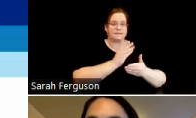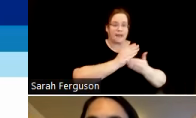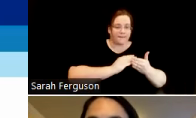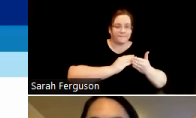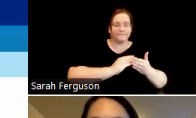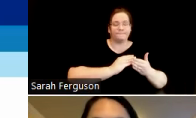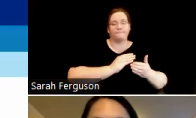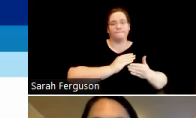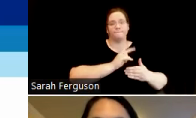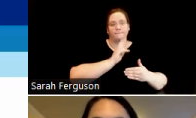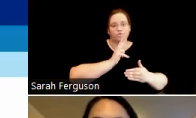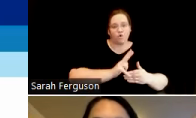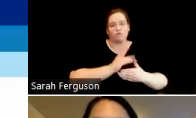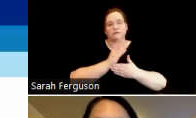well.